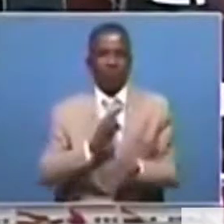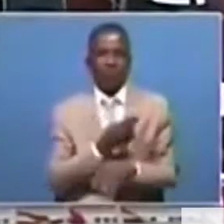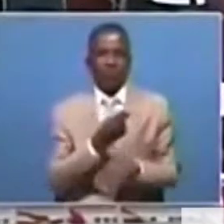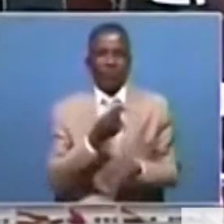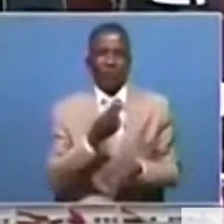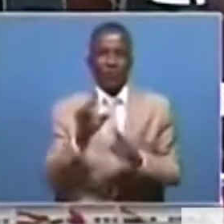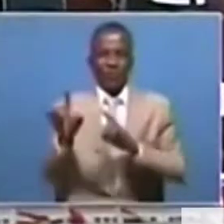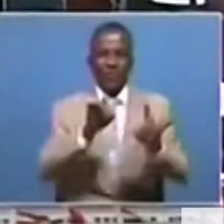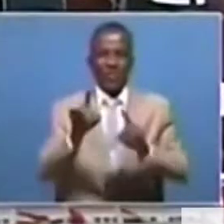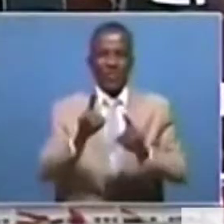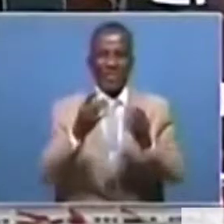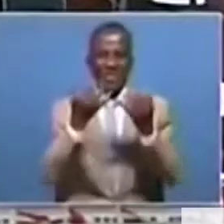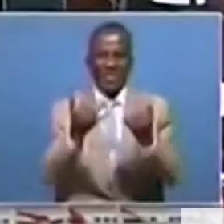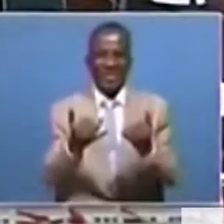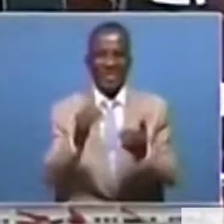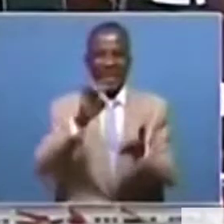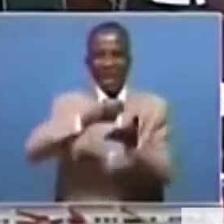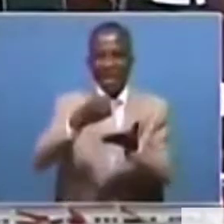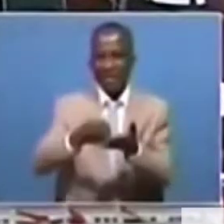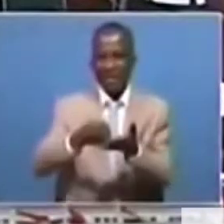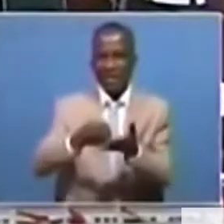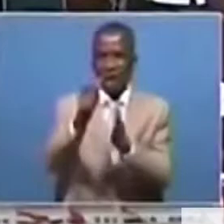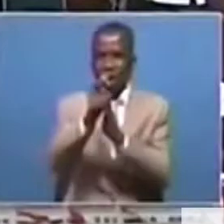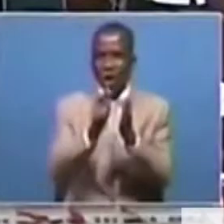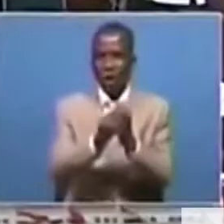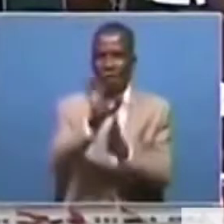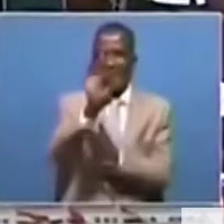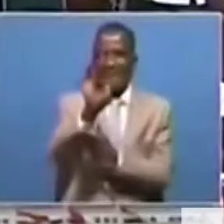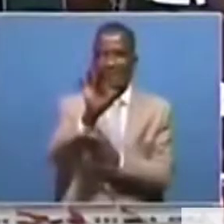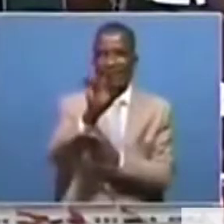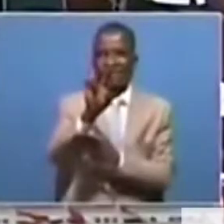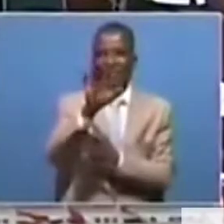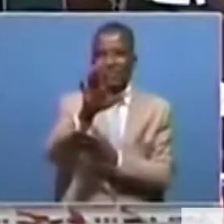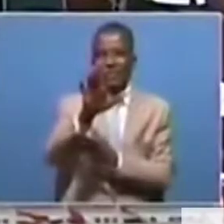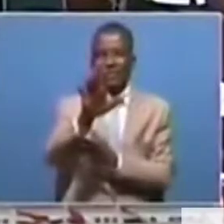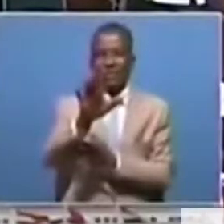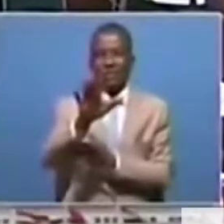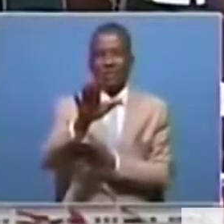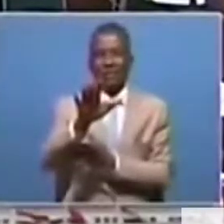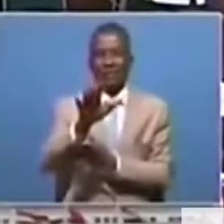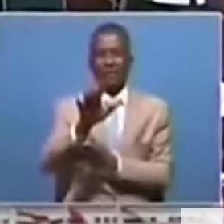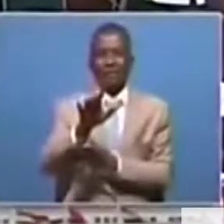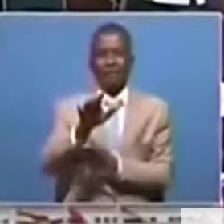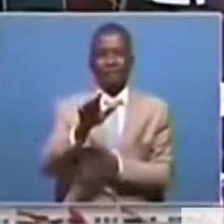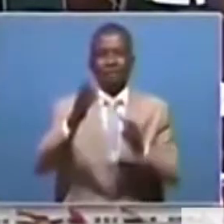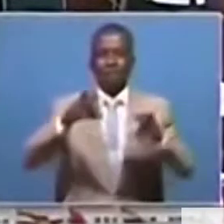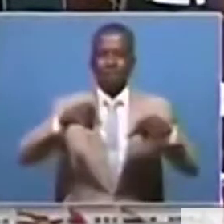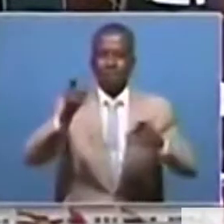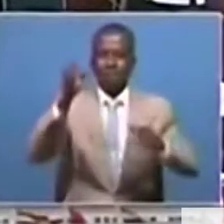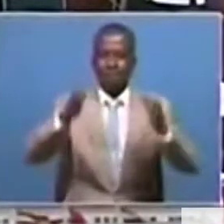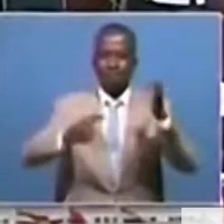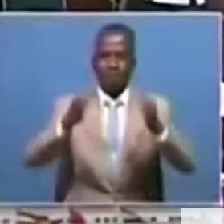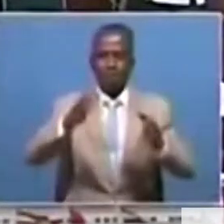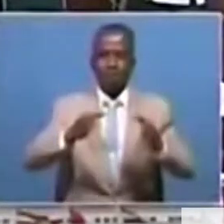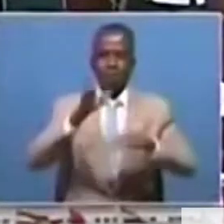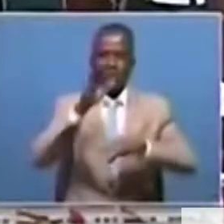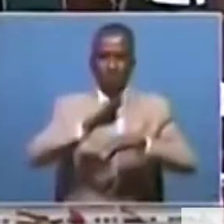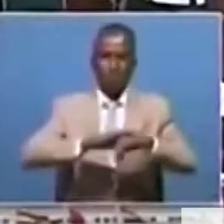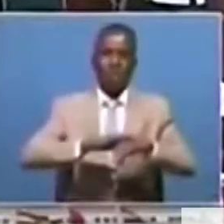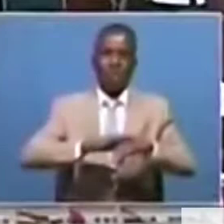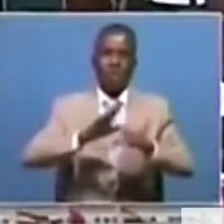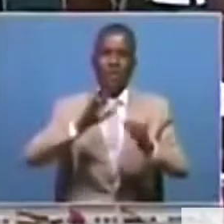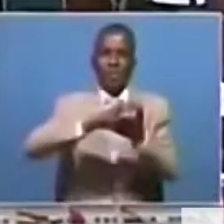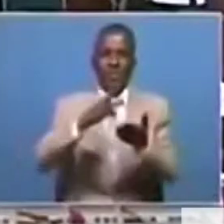And although the evidence decree 1975 NRCD 323 permitted the court to call or